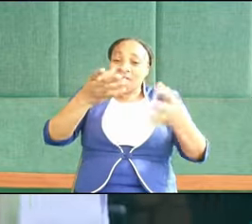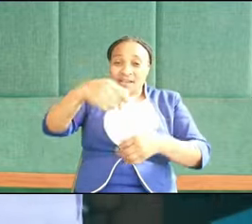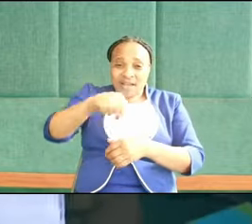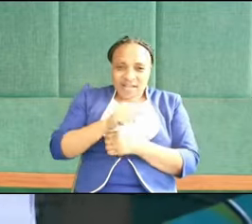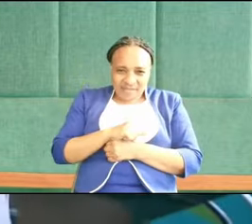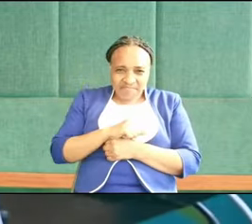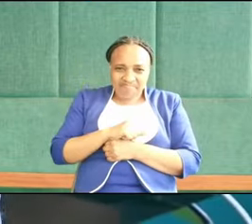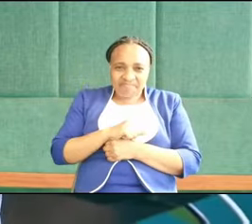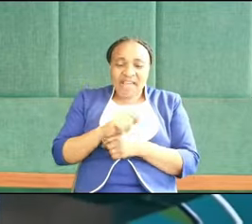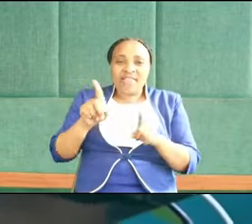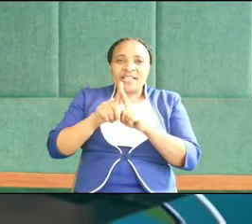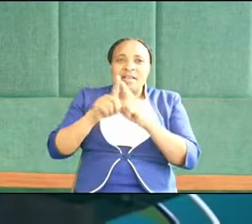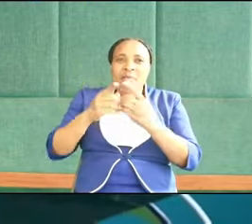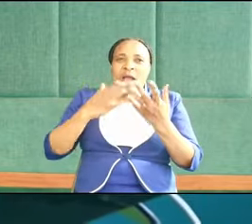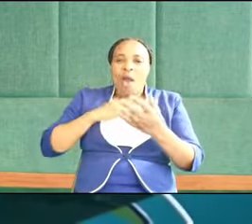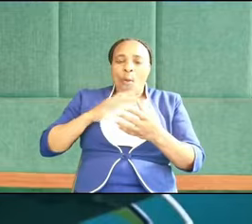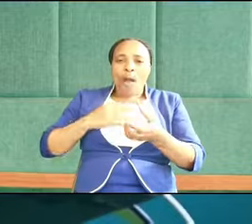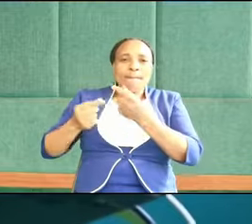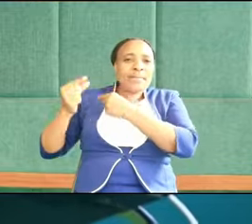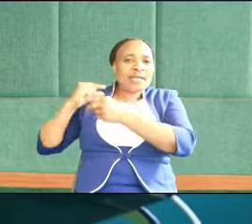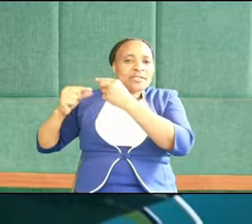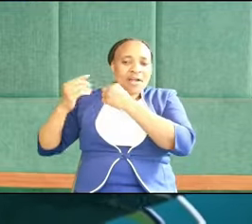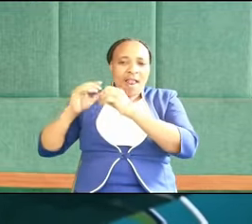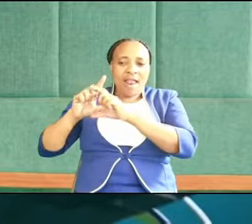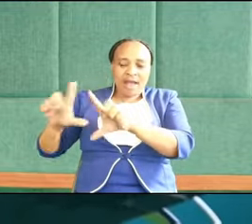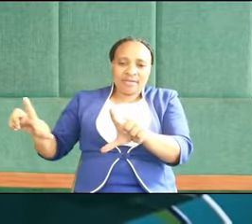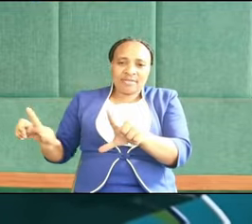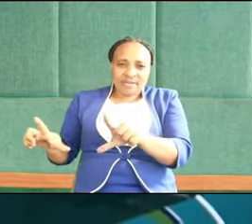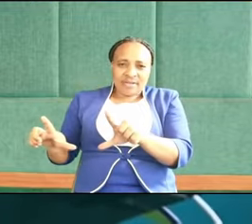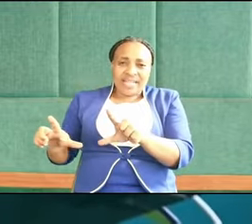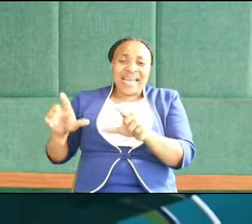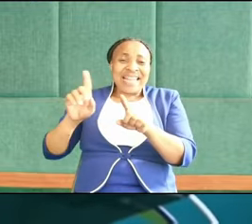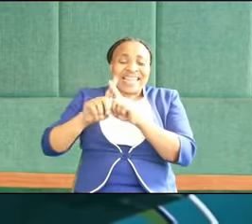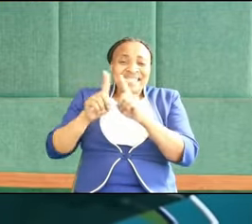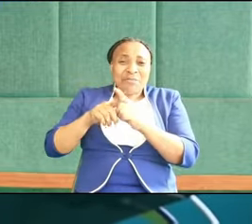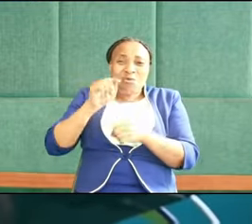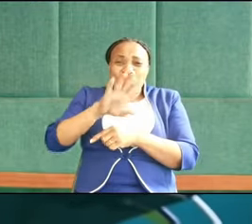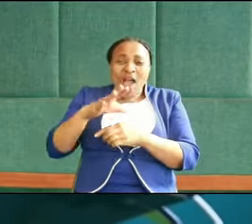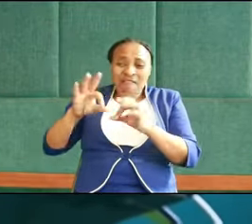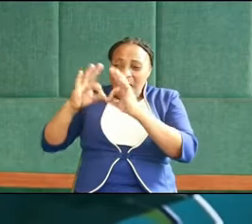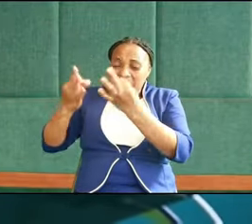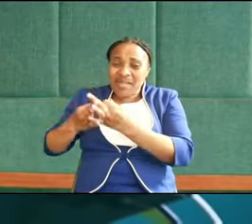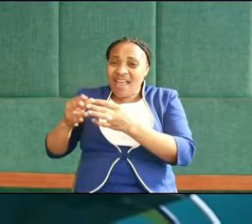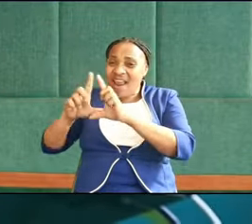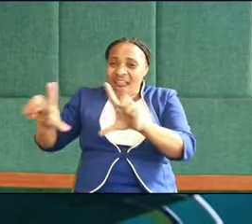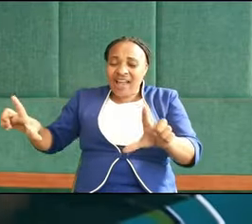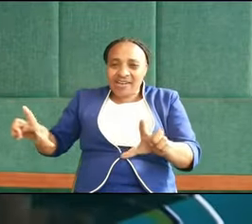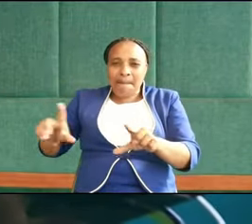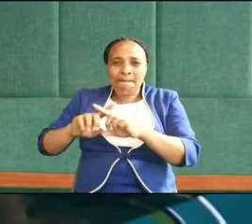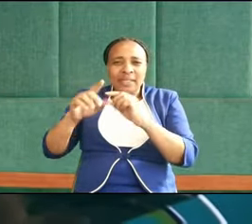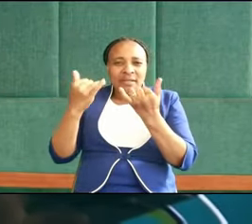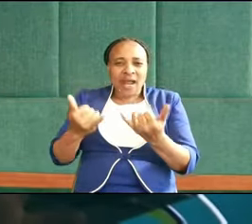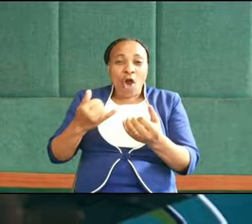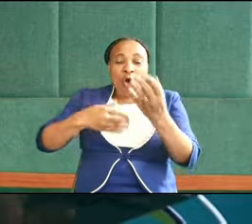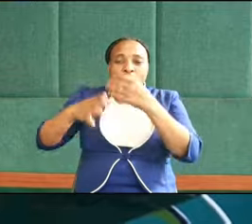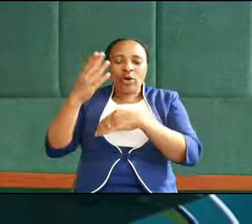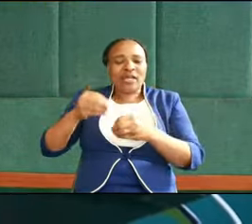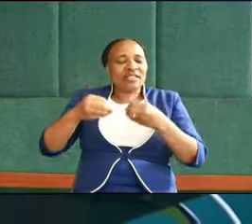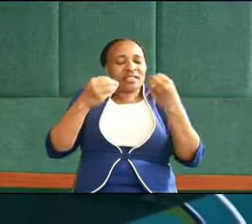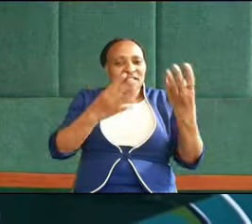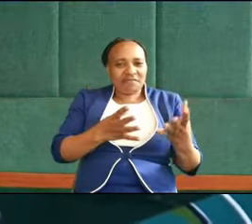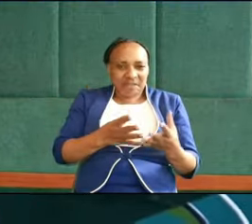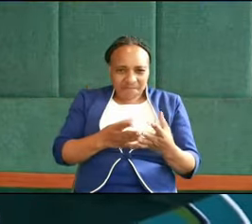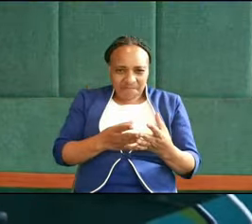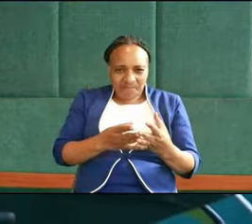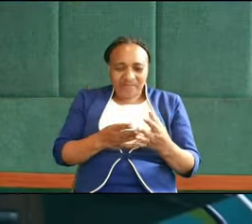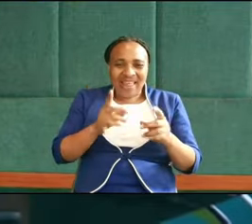an ancestral landmark, what God has given us as an ancestral trust, what God has given us. As